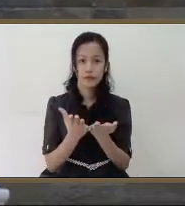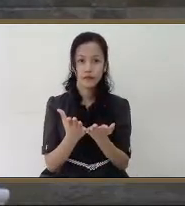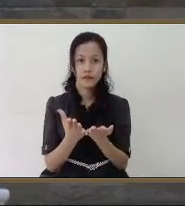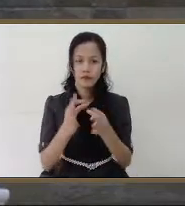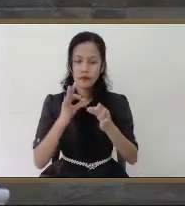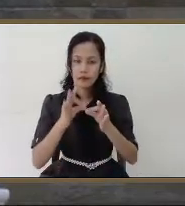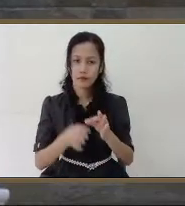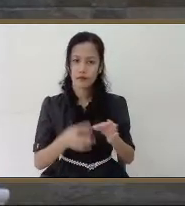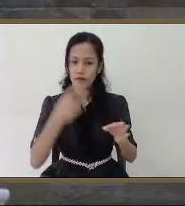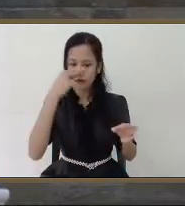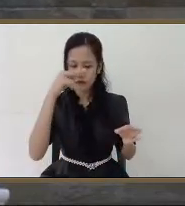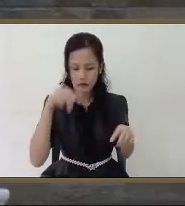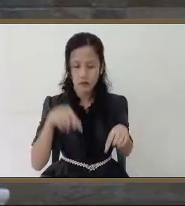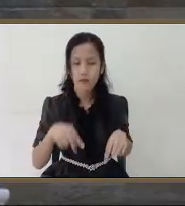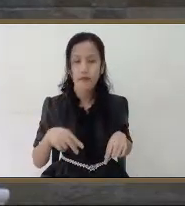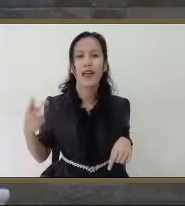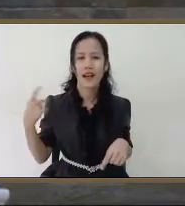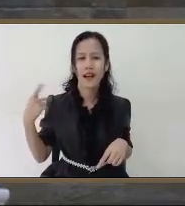some outlines